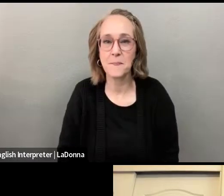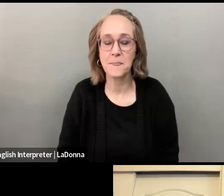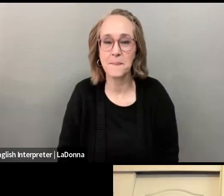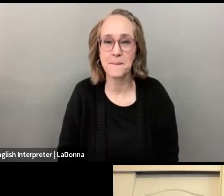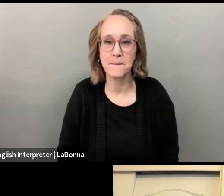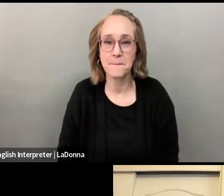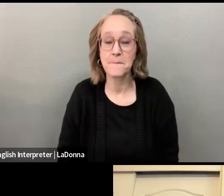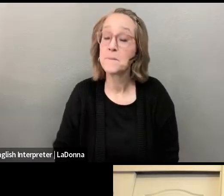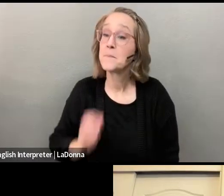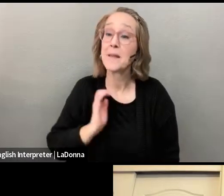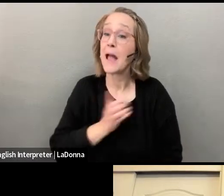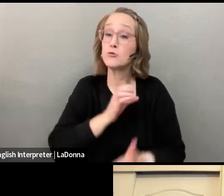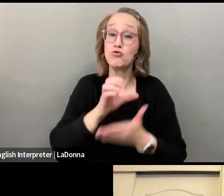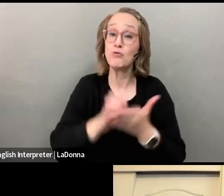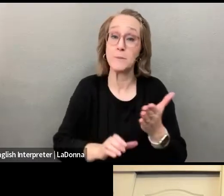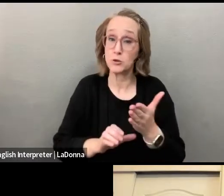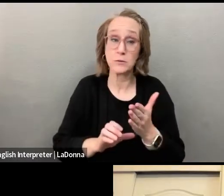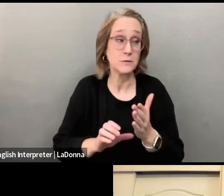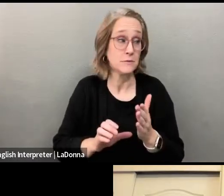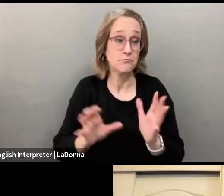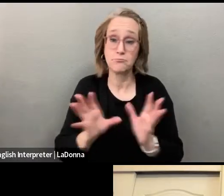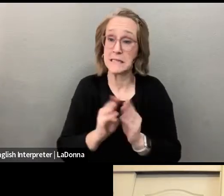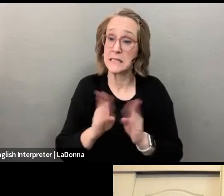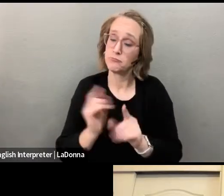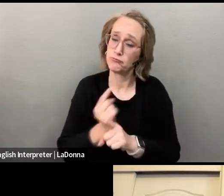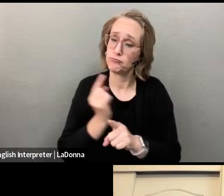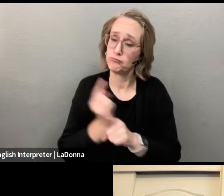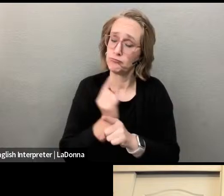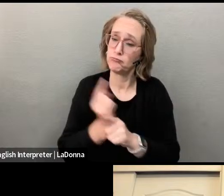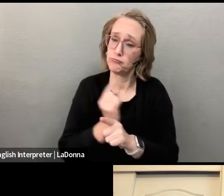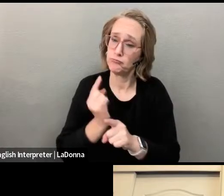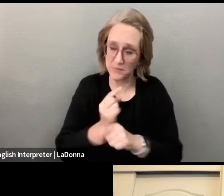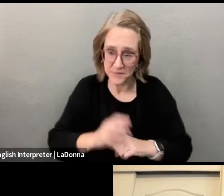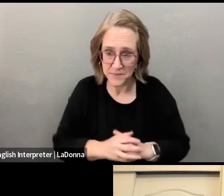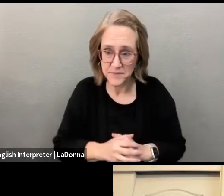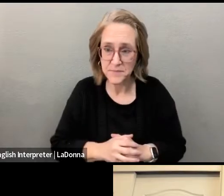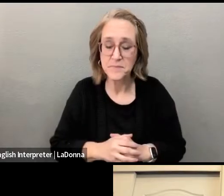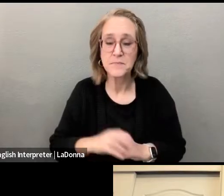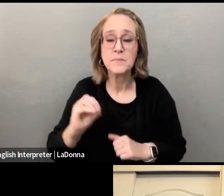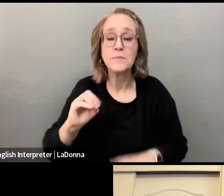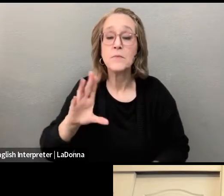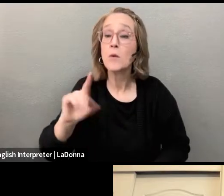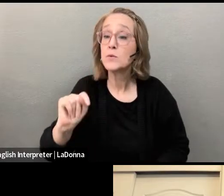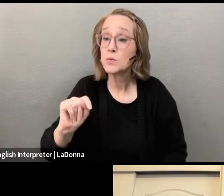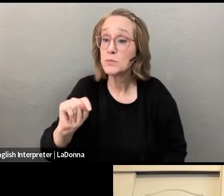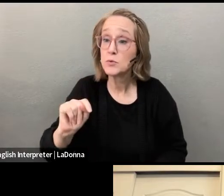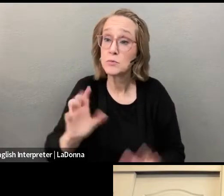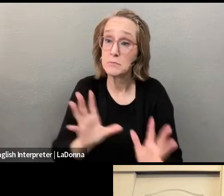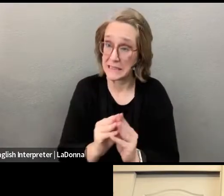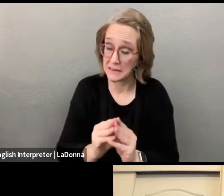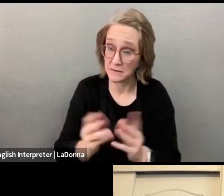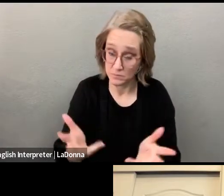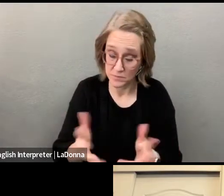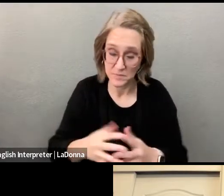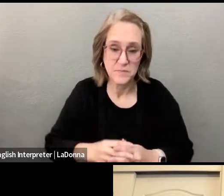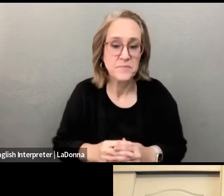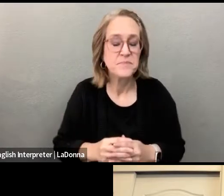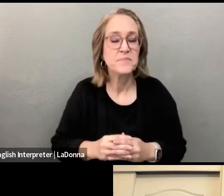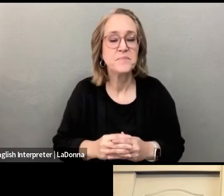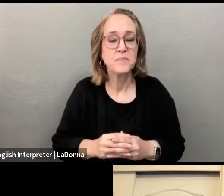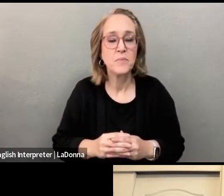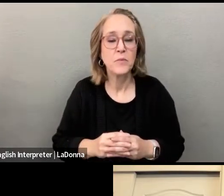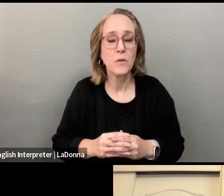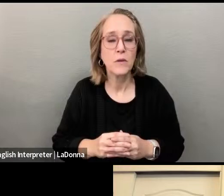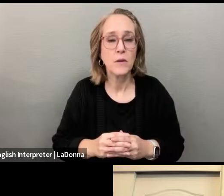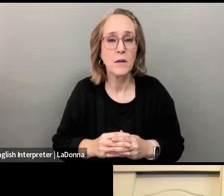Our chapter keeps meeting right on schedule. In October, it was met in October